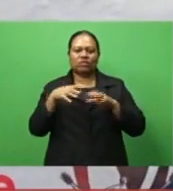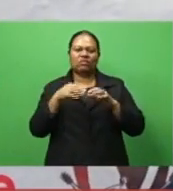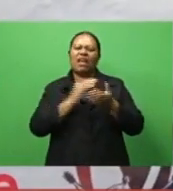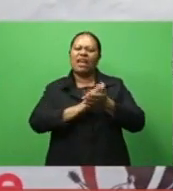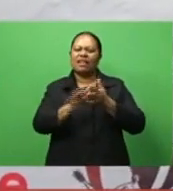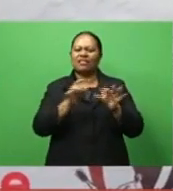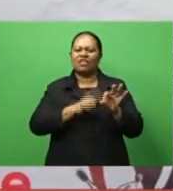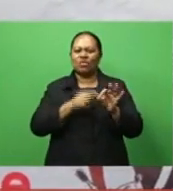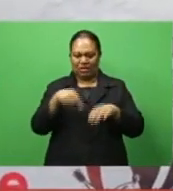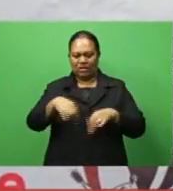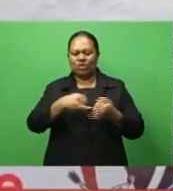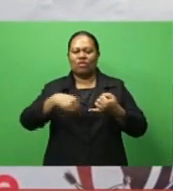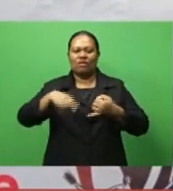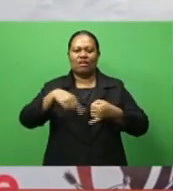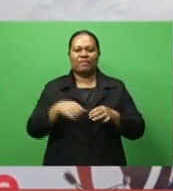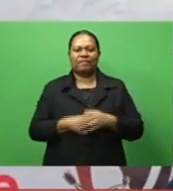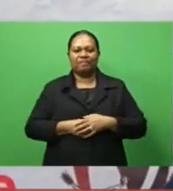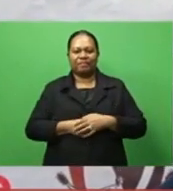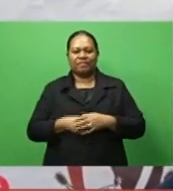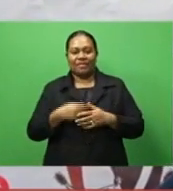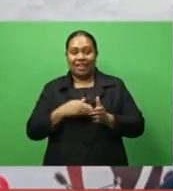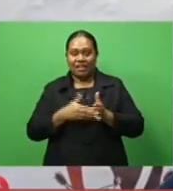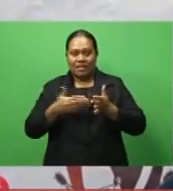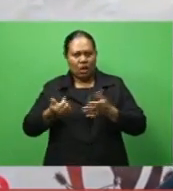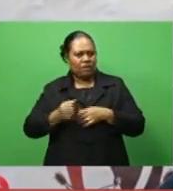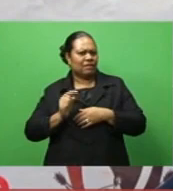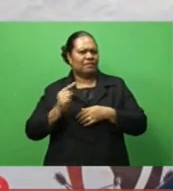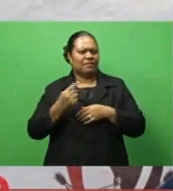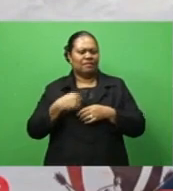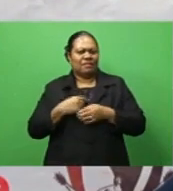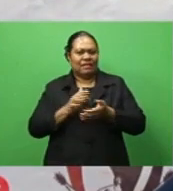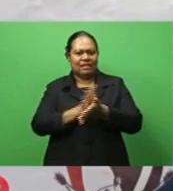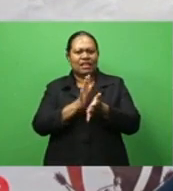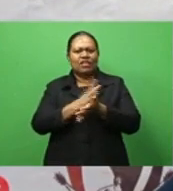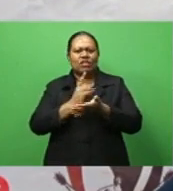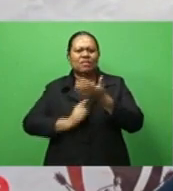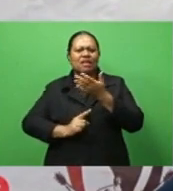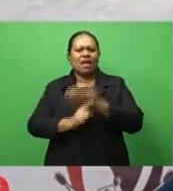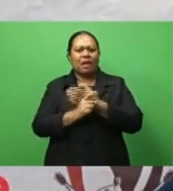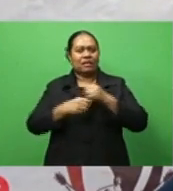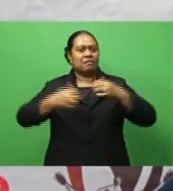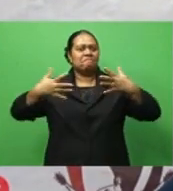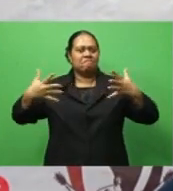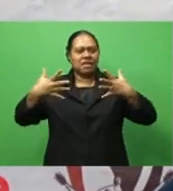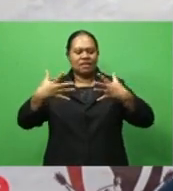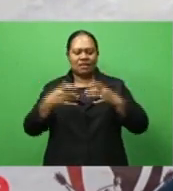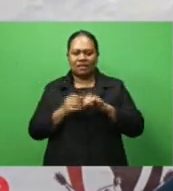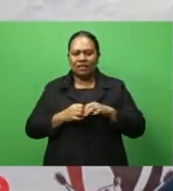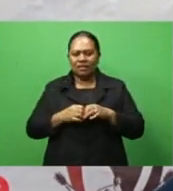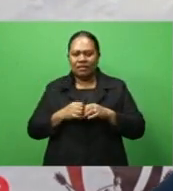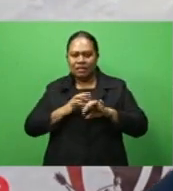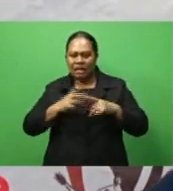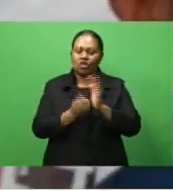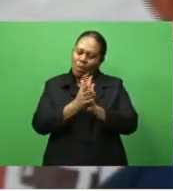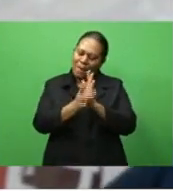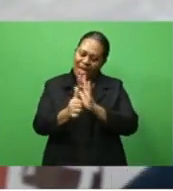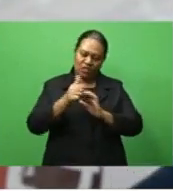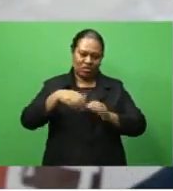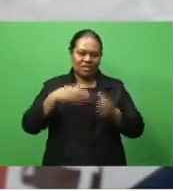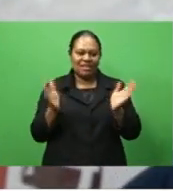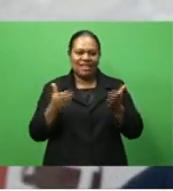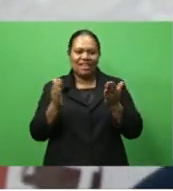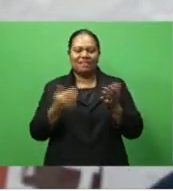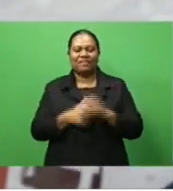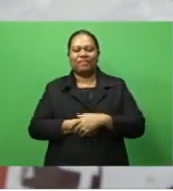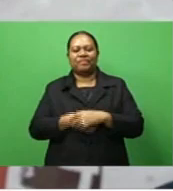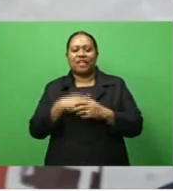See this appointment to be head coach for the Silktails is massive for myself and something that I take. Naingama will